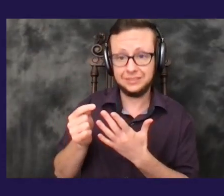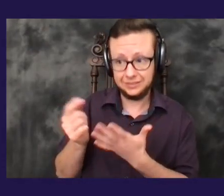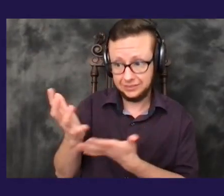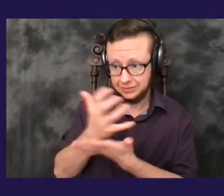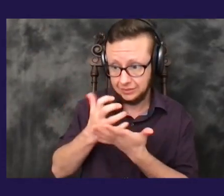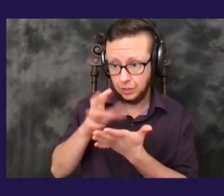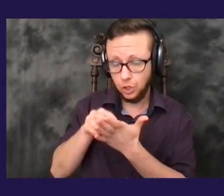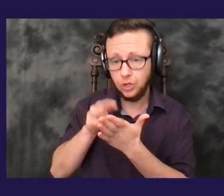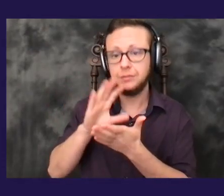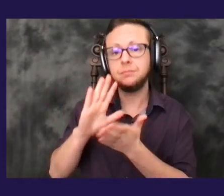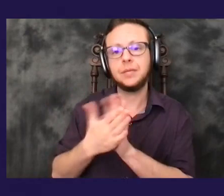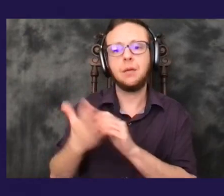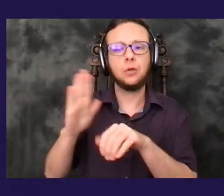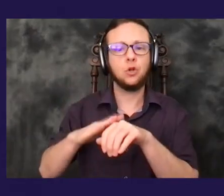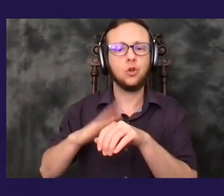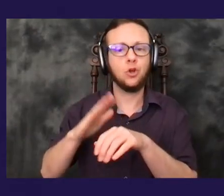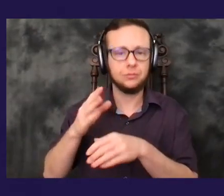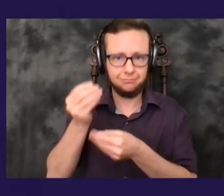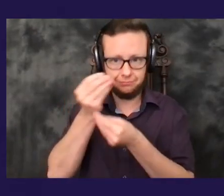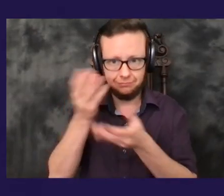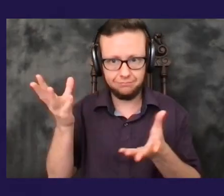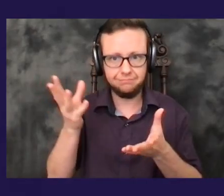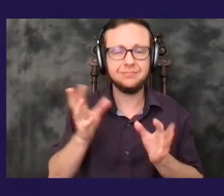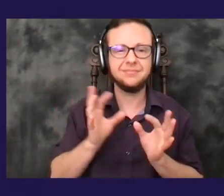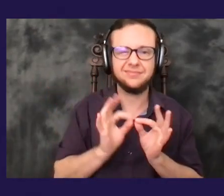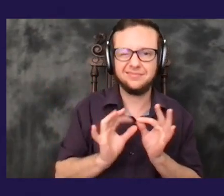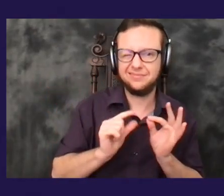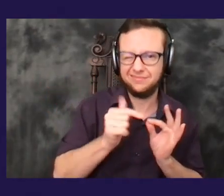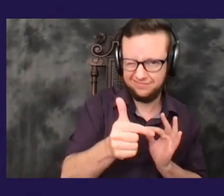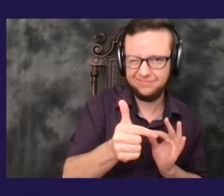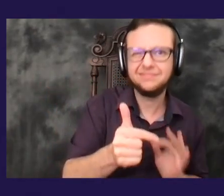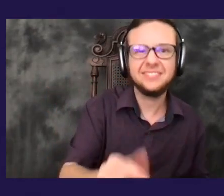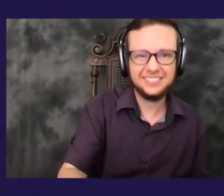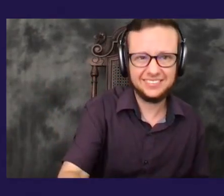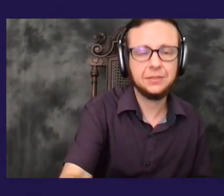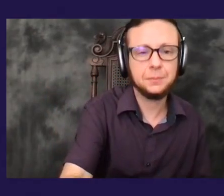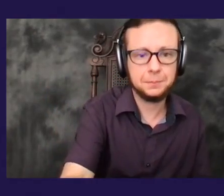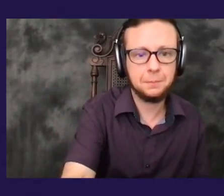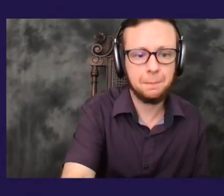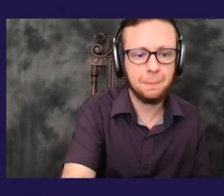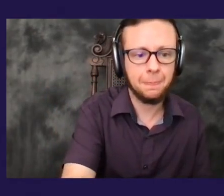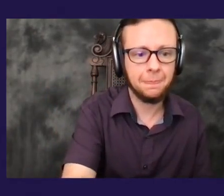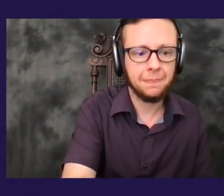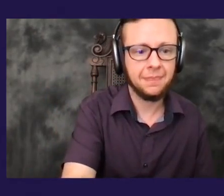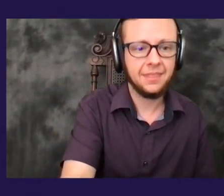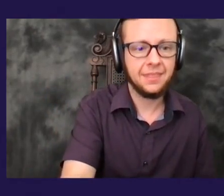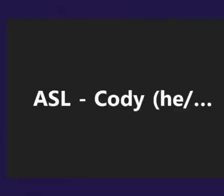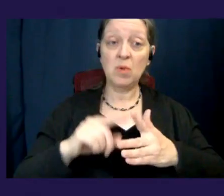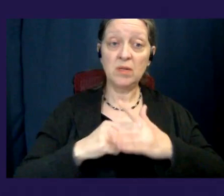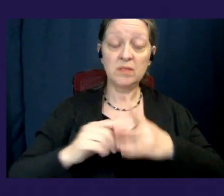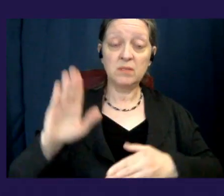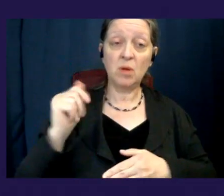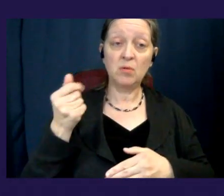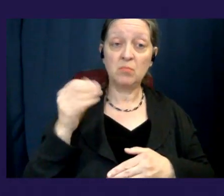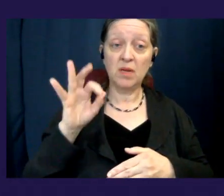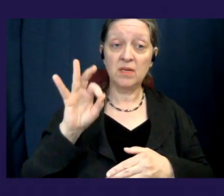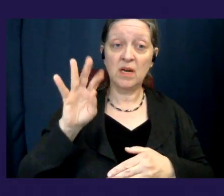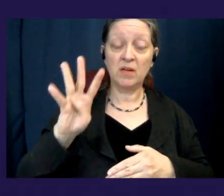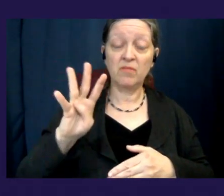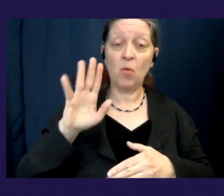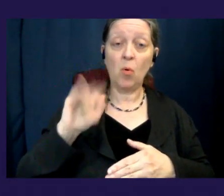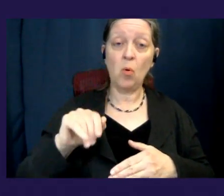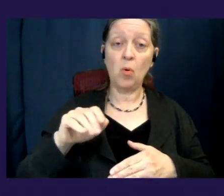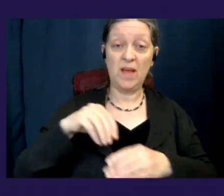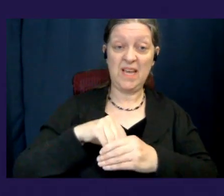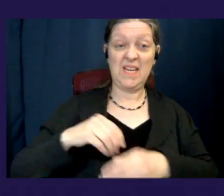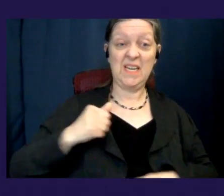alert notifications. This process was started approximately in 1994 by the Global Public Health Information Network in Canada. And it was